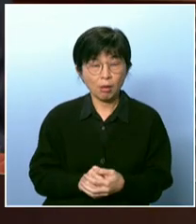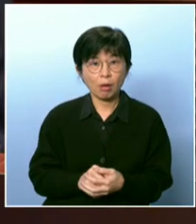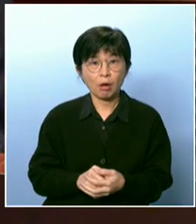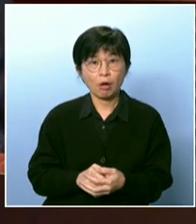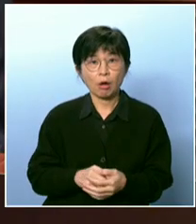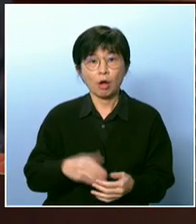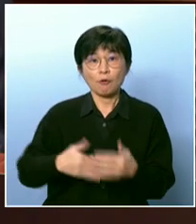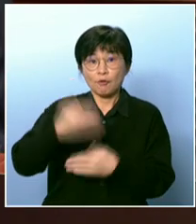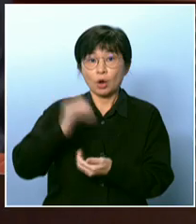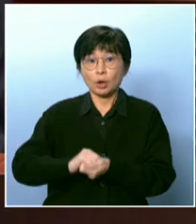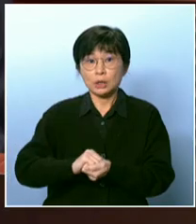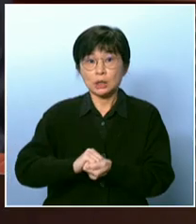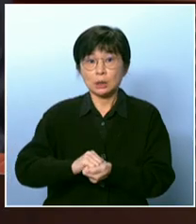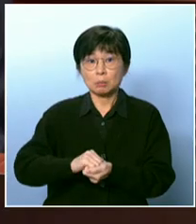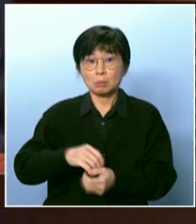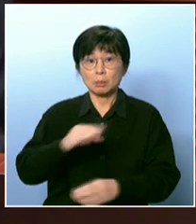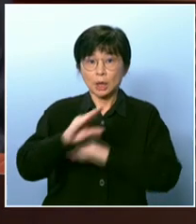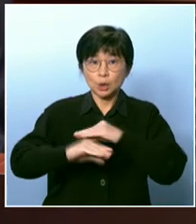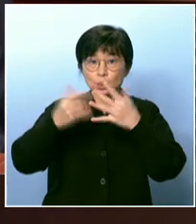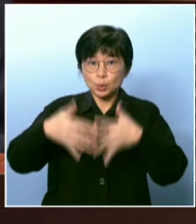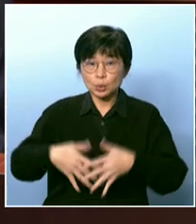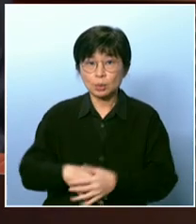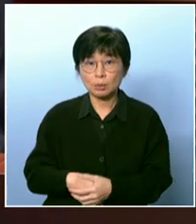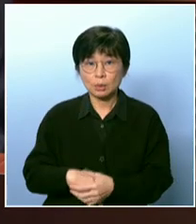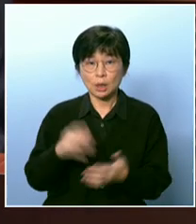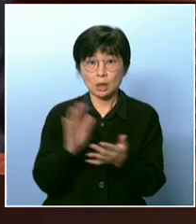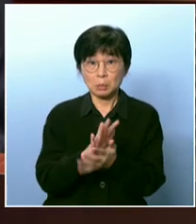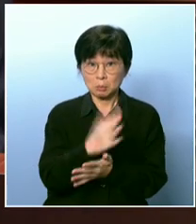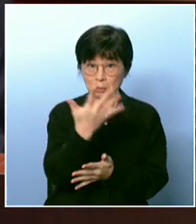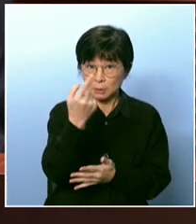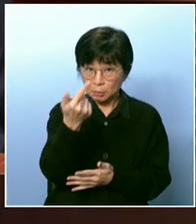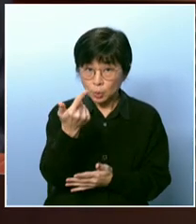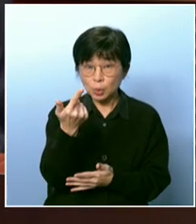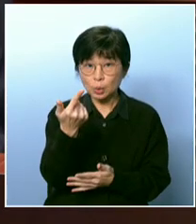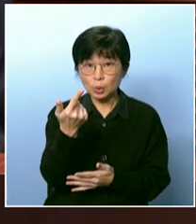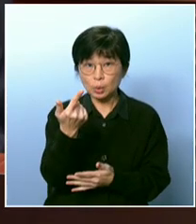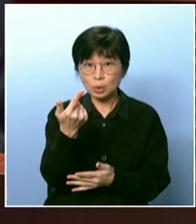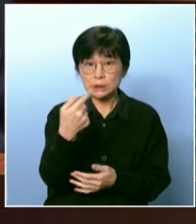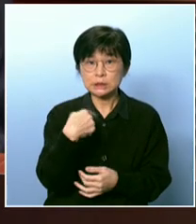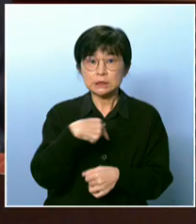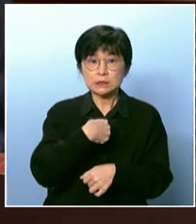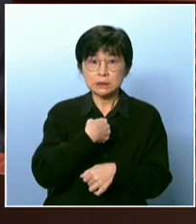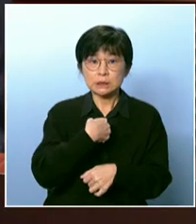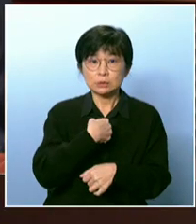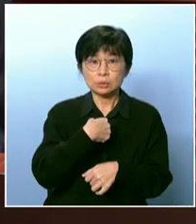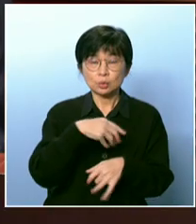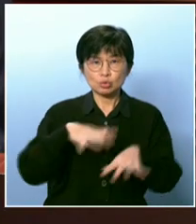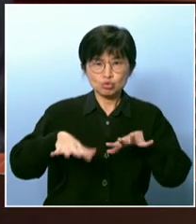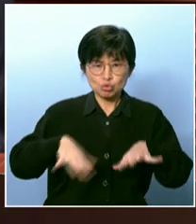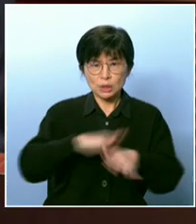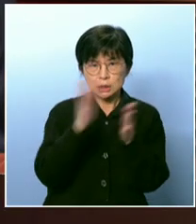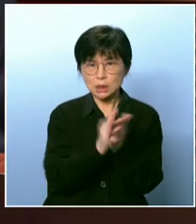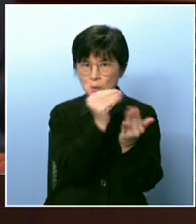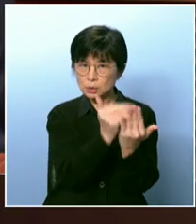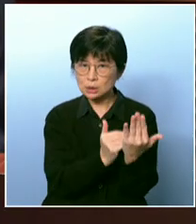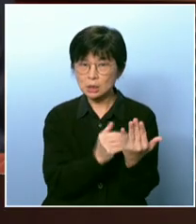Or is it when the Hong Kong Housing Society completing the bare shell